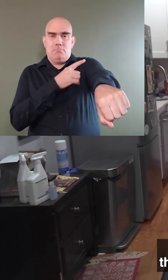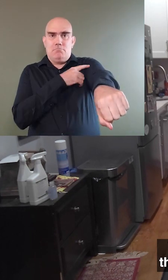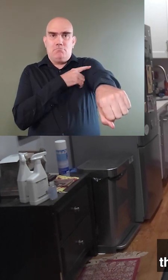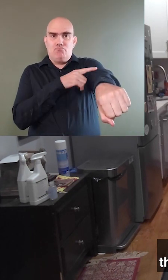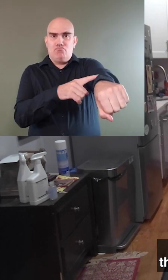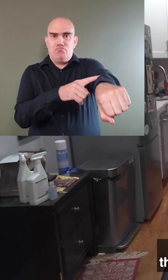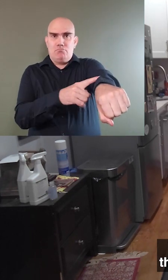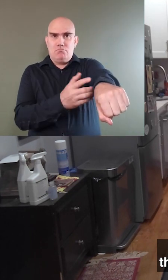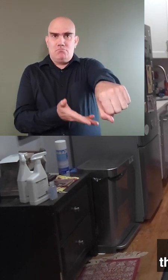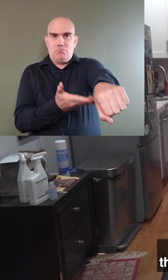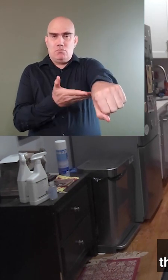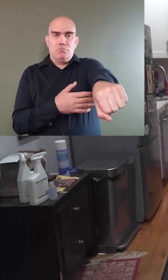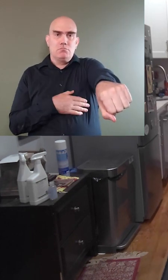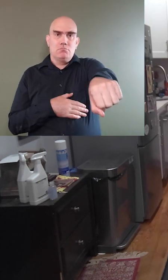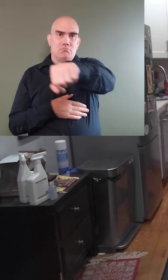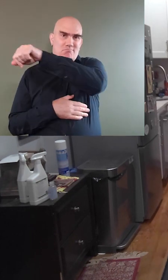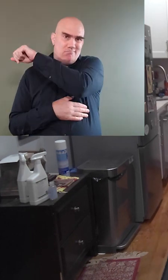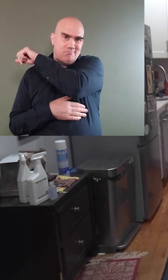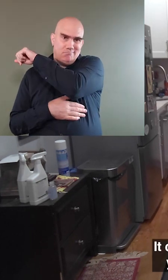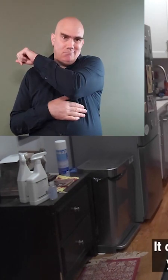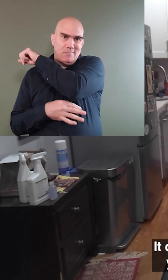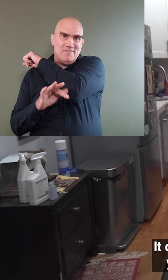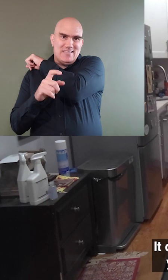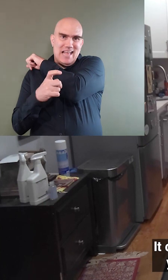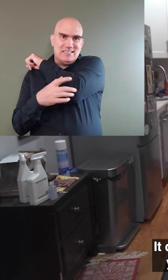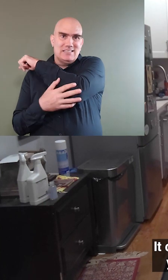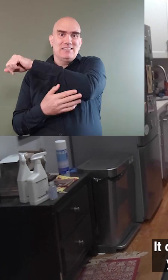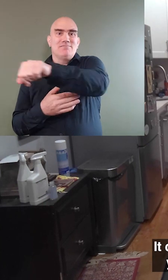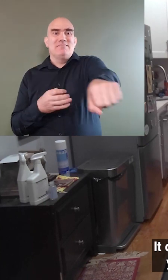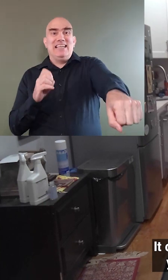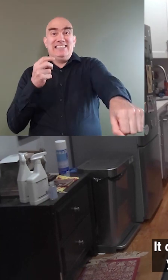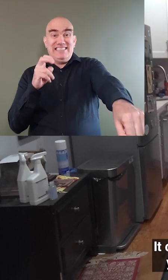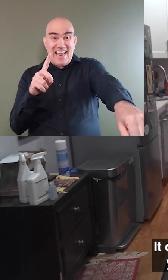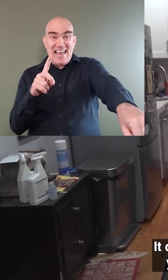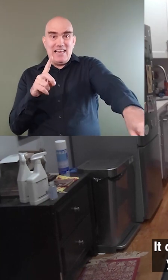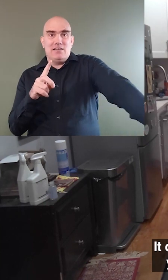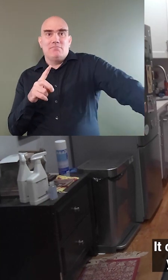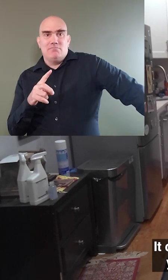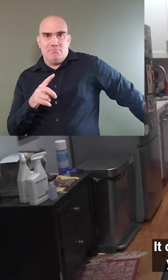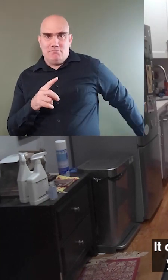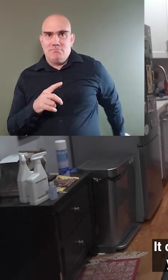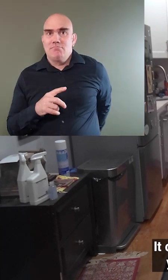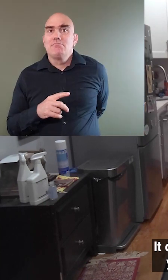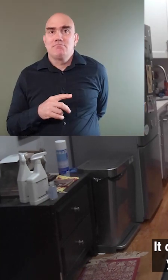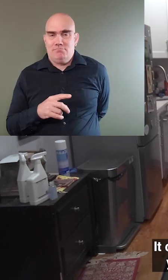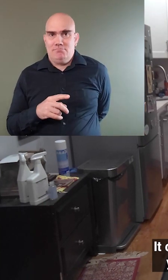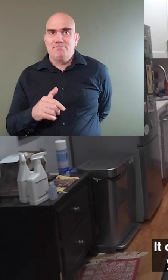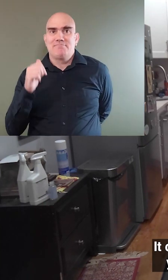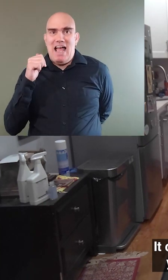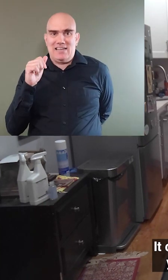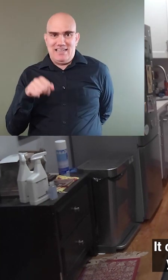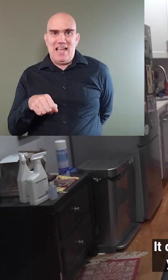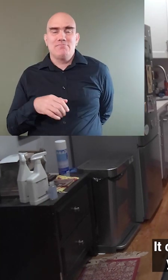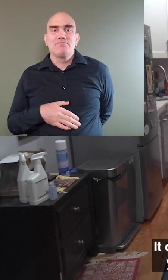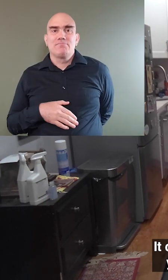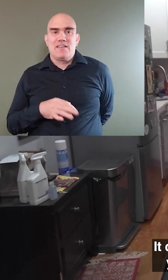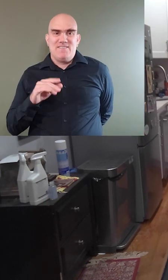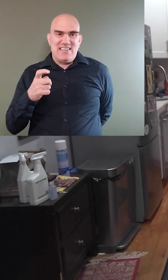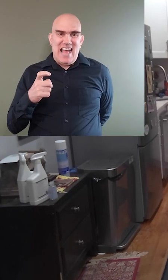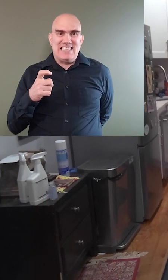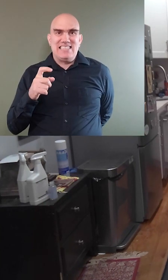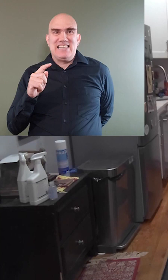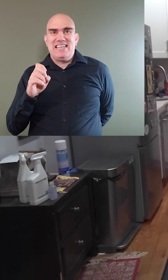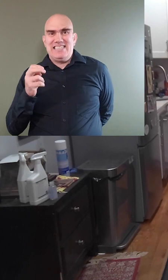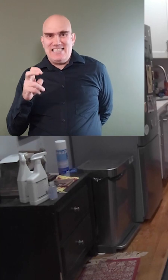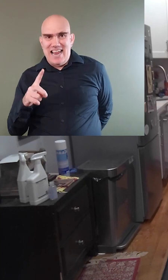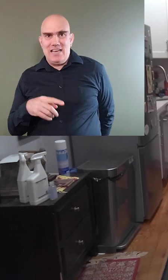arm close up into you. It can extend, bring it behind you into the back space,